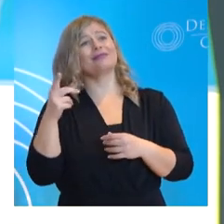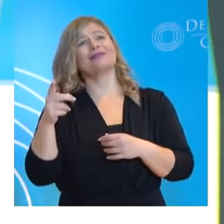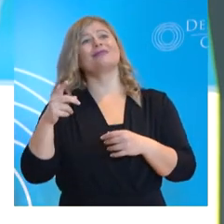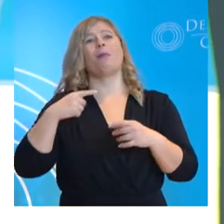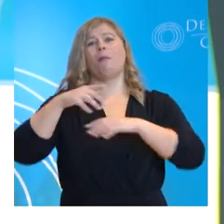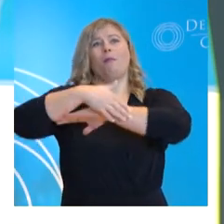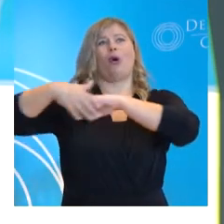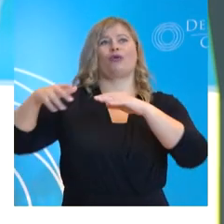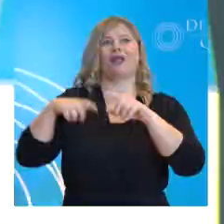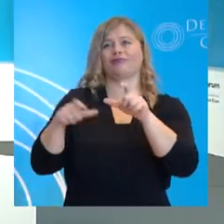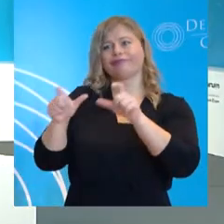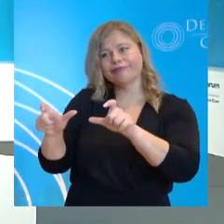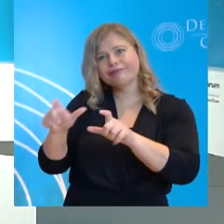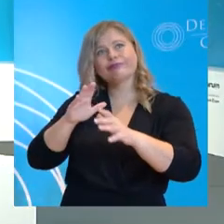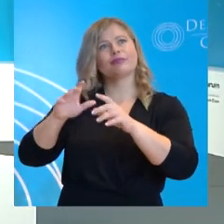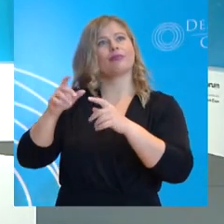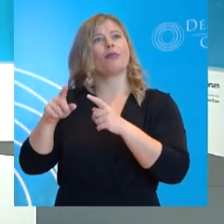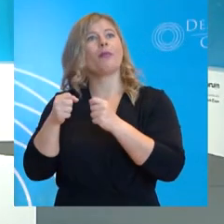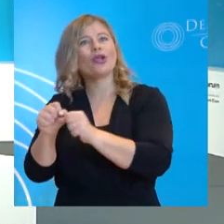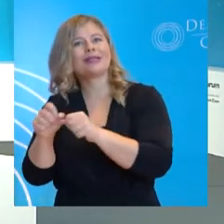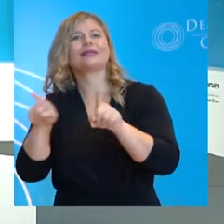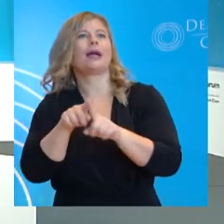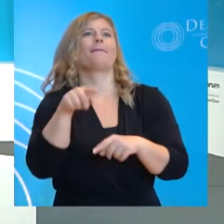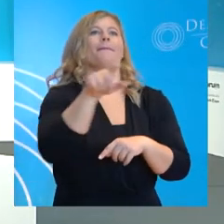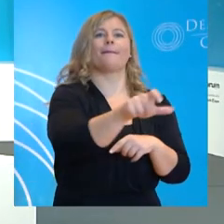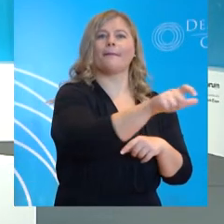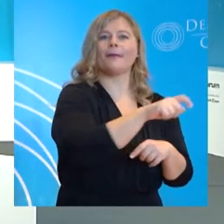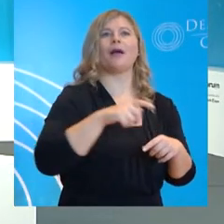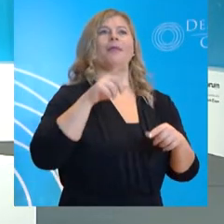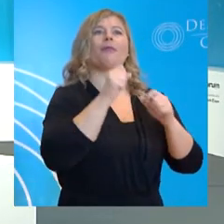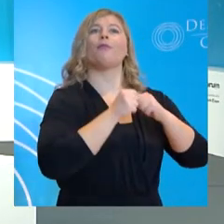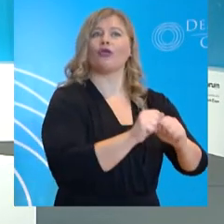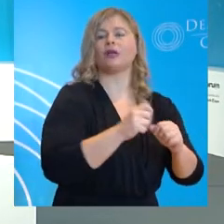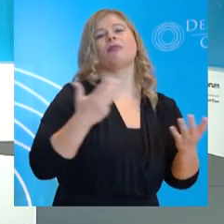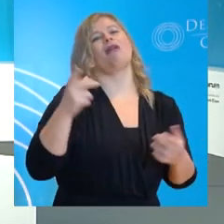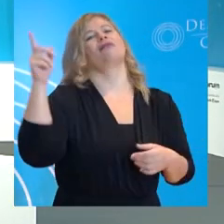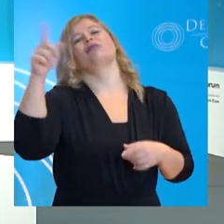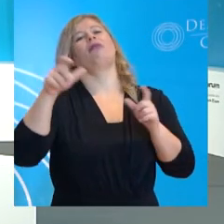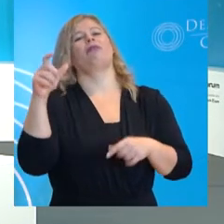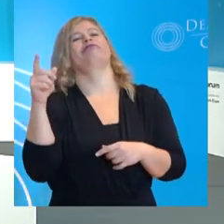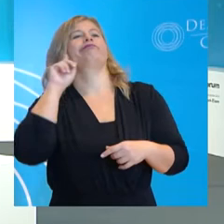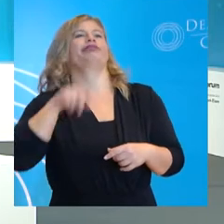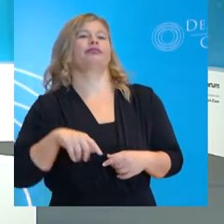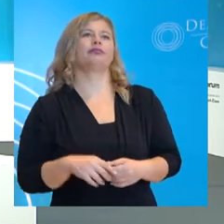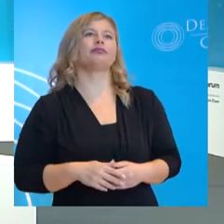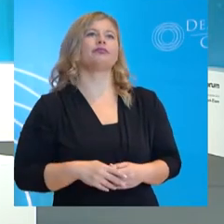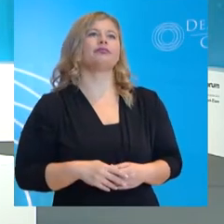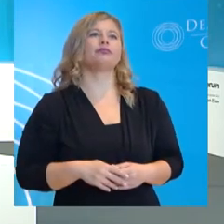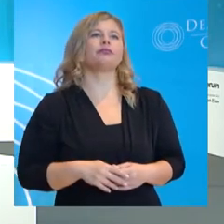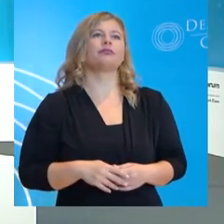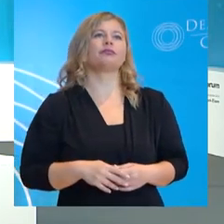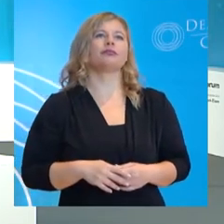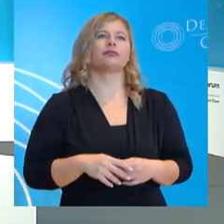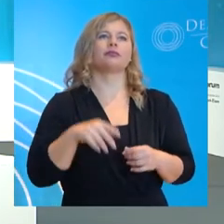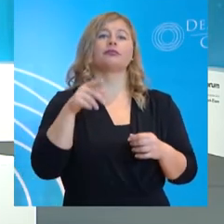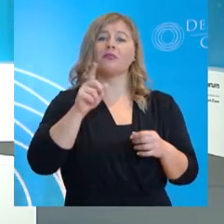boats at sea, while at the same time behaving in a totally humanitarian